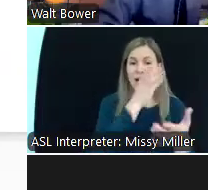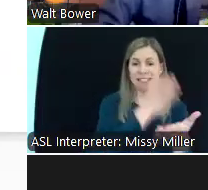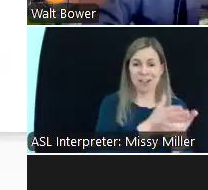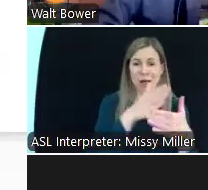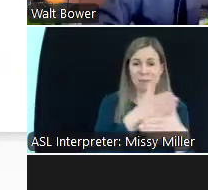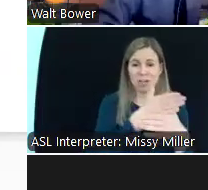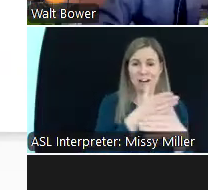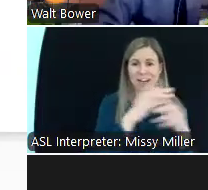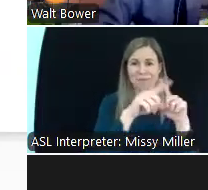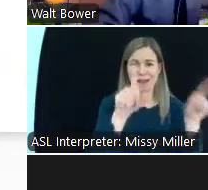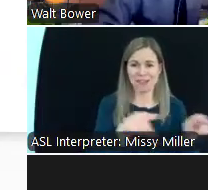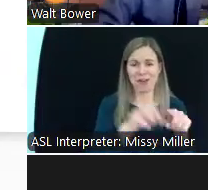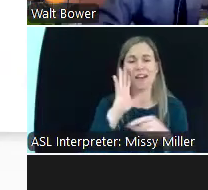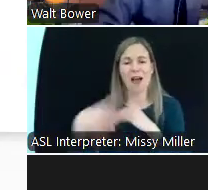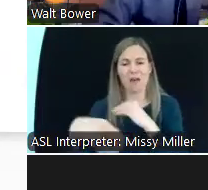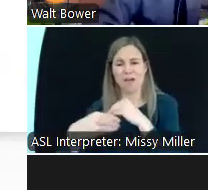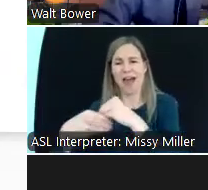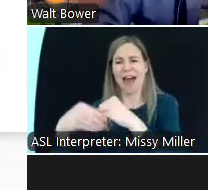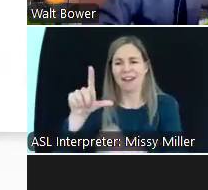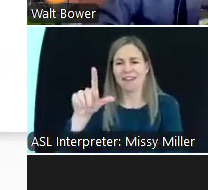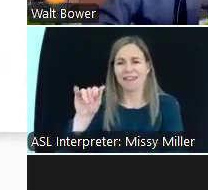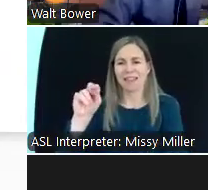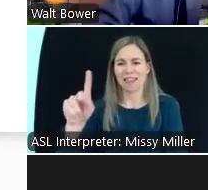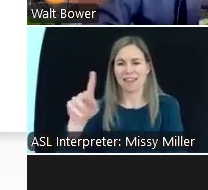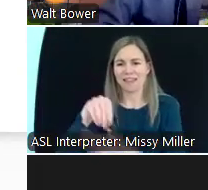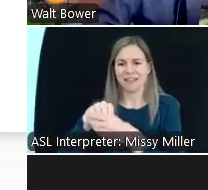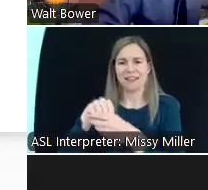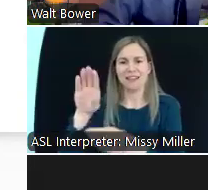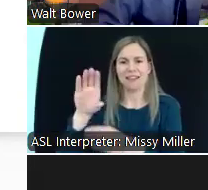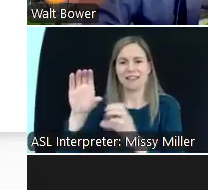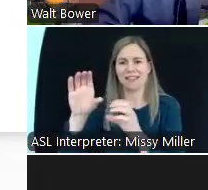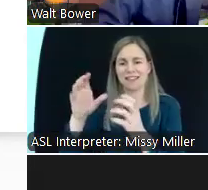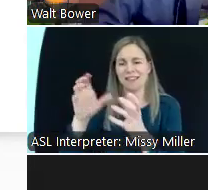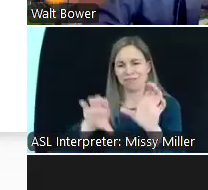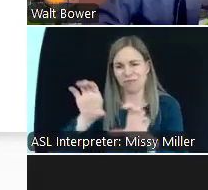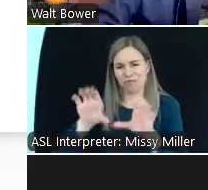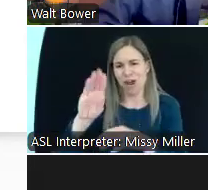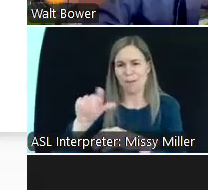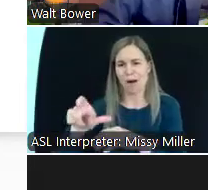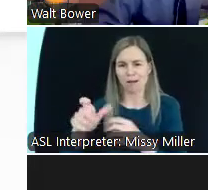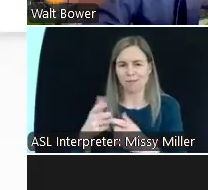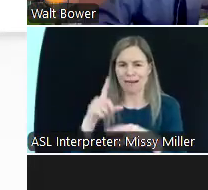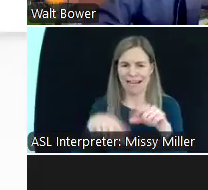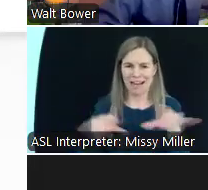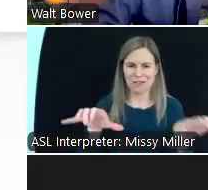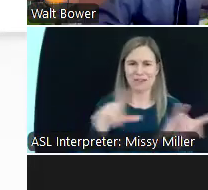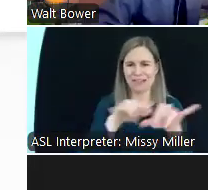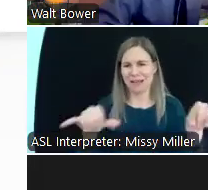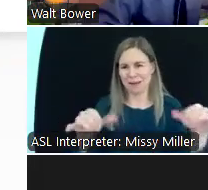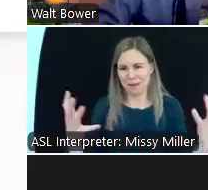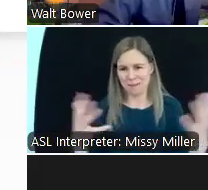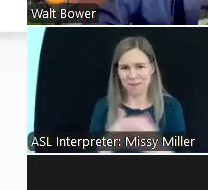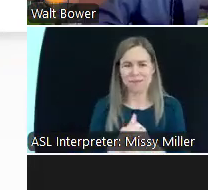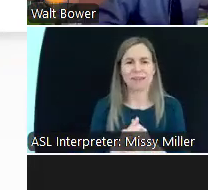put the links in the chat. So I obviously can't figure out how to do that at the same time. But this